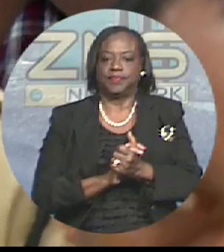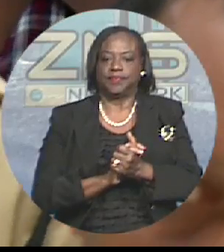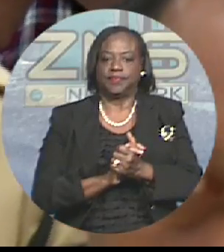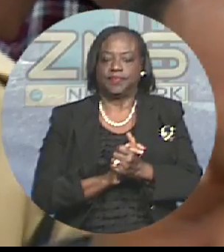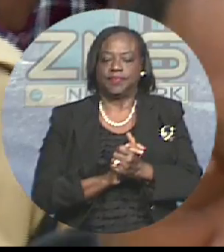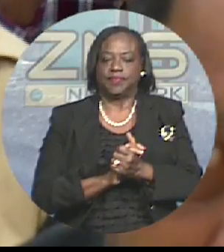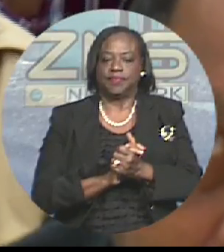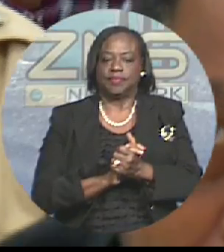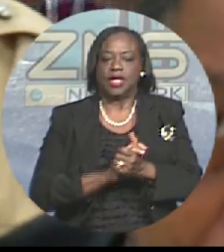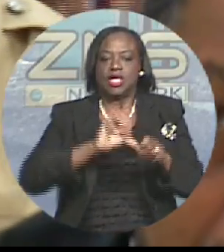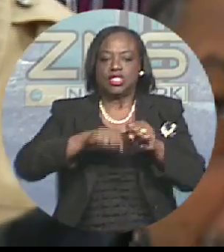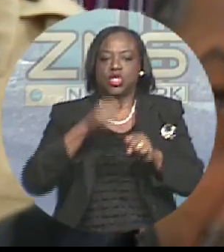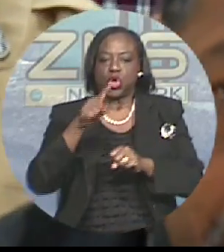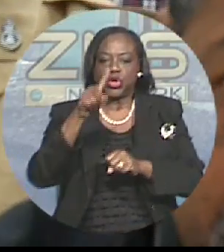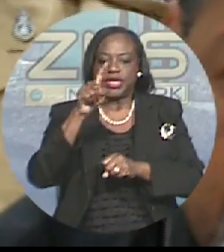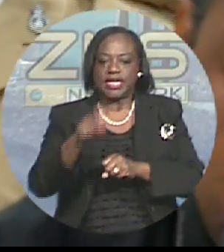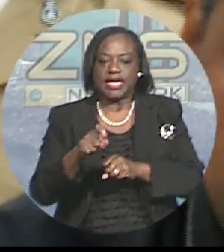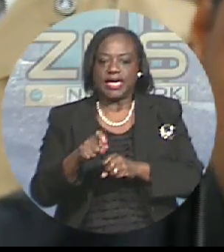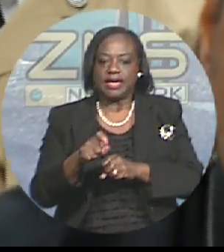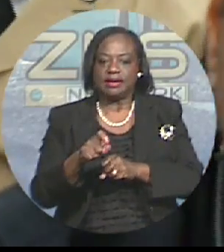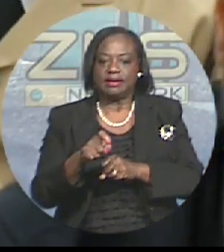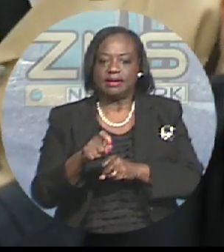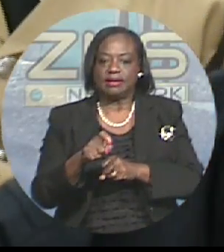Okay? So you need a what?